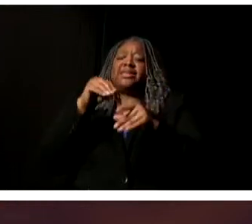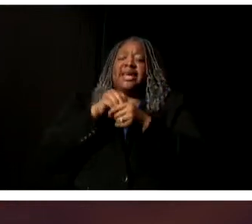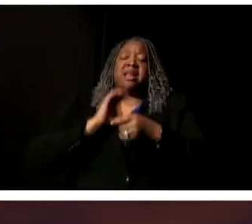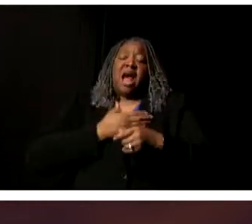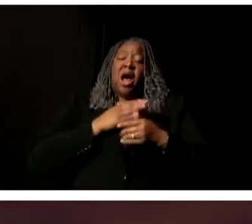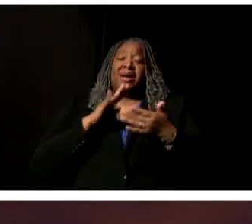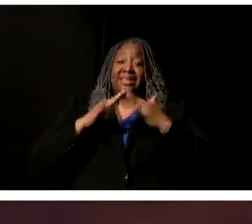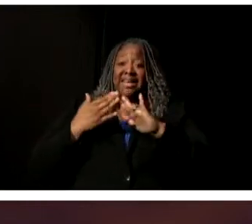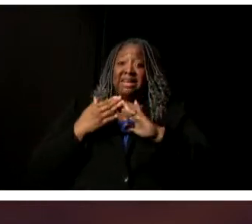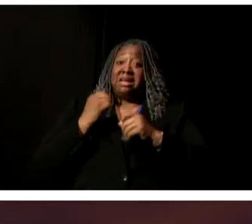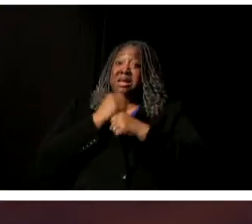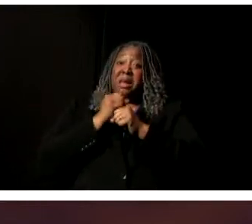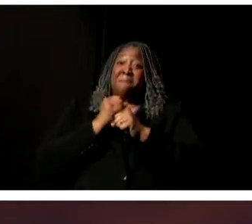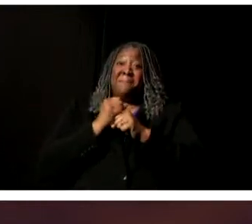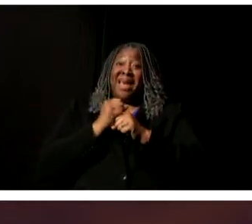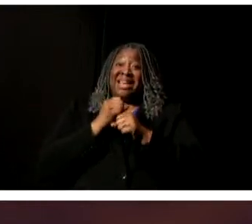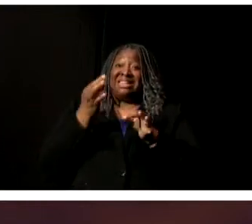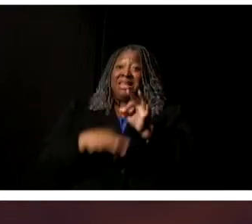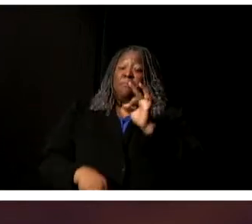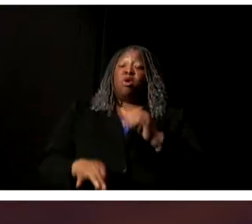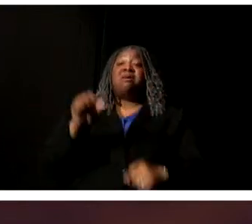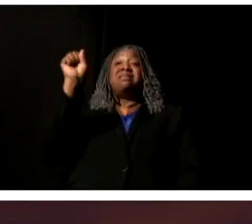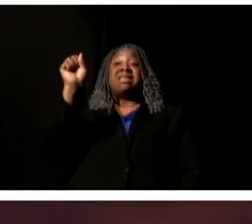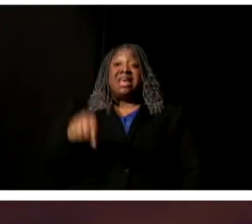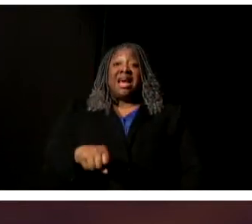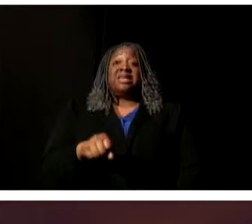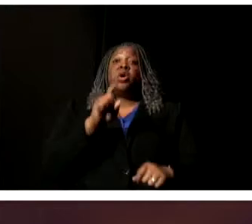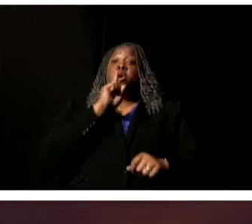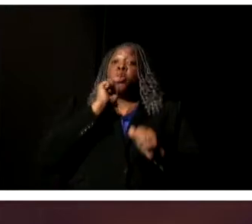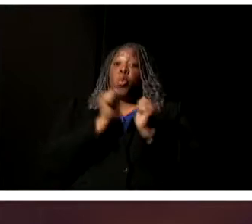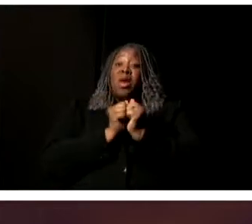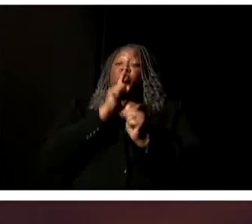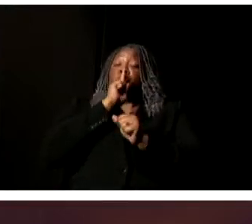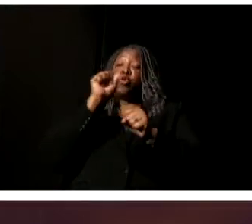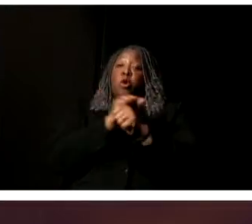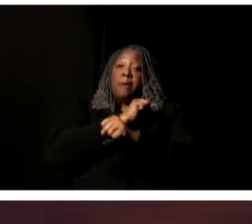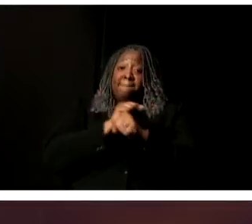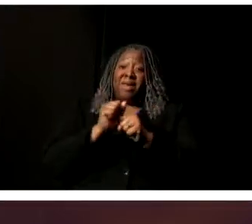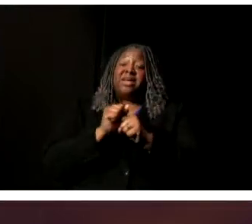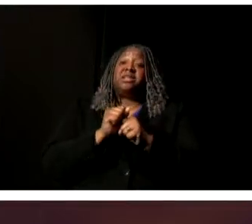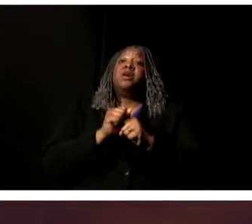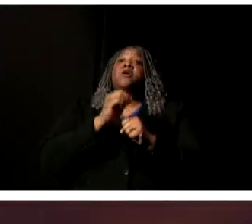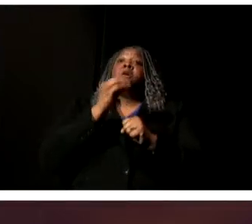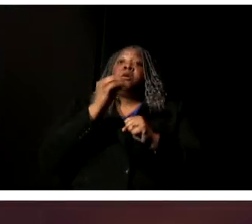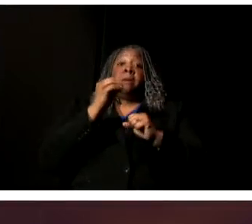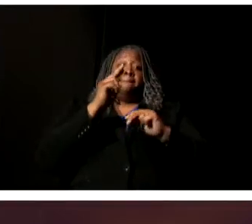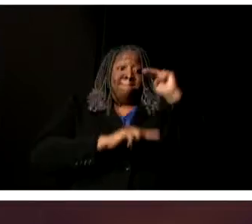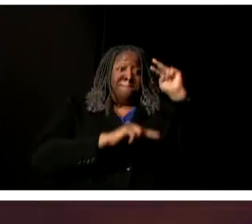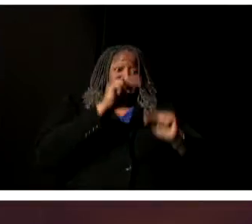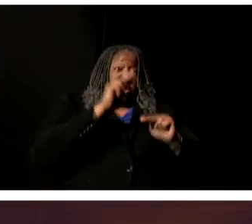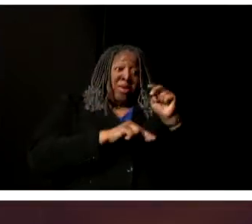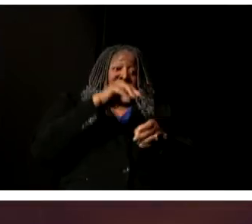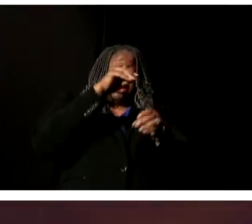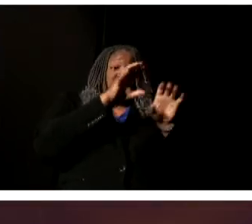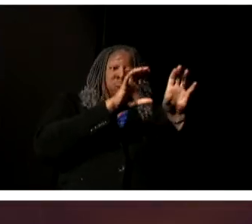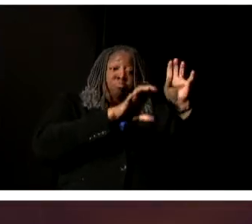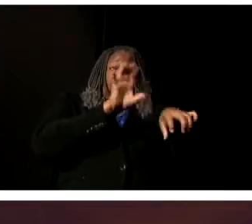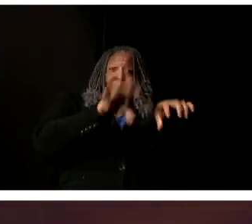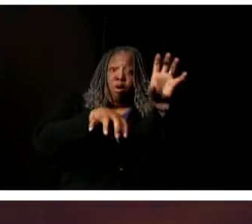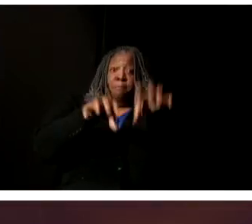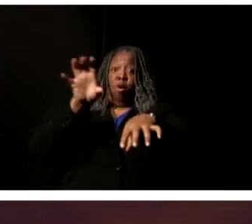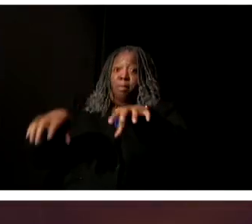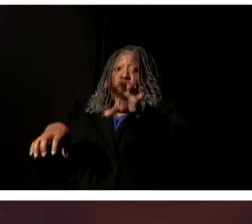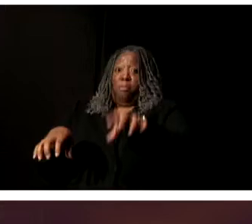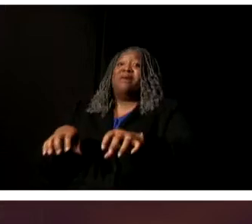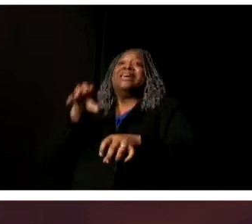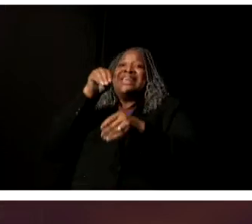To make it even more plain, yes, with actual brick and mortar grocery stores within our city.